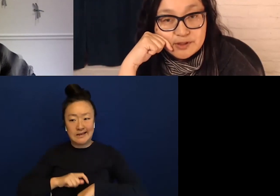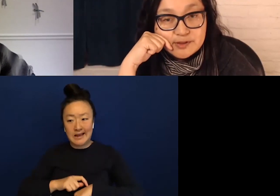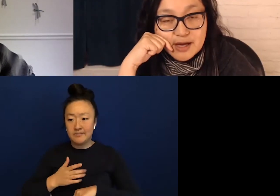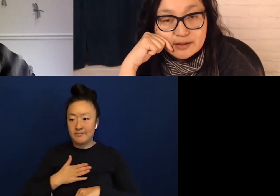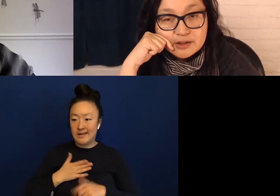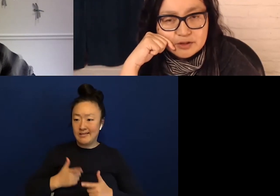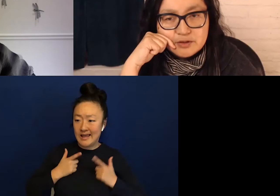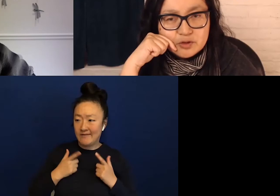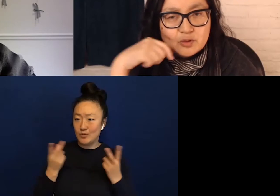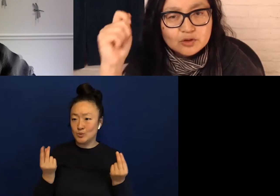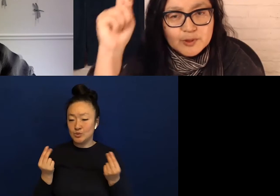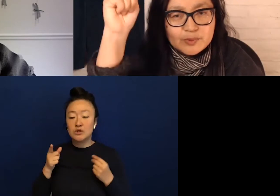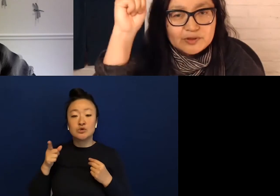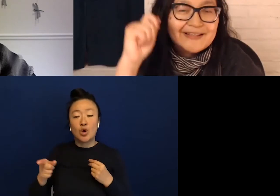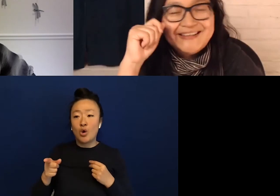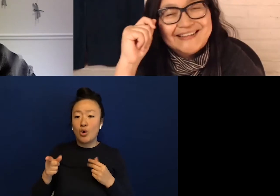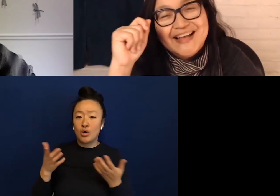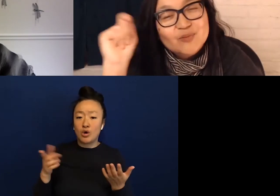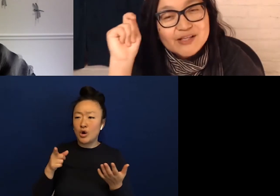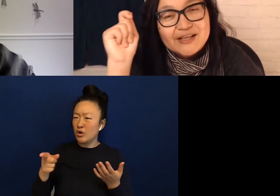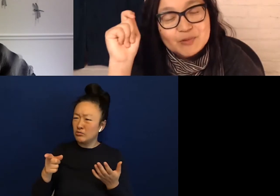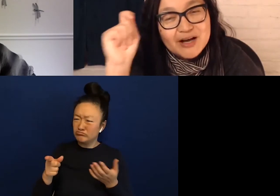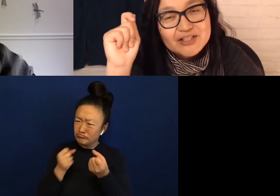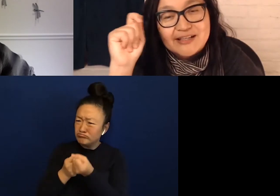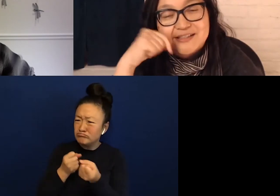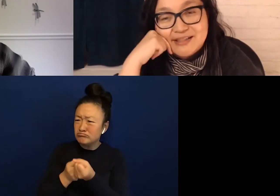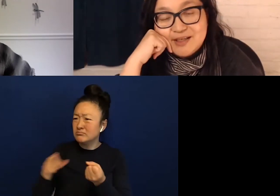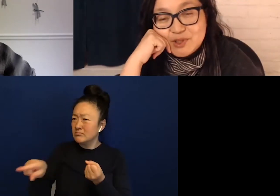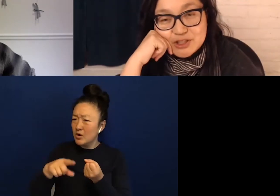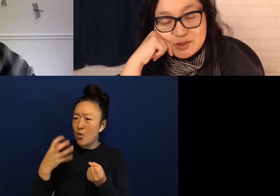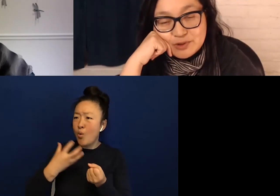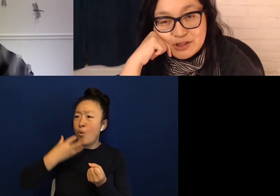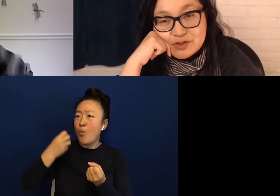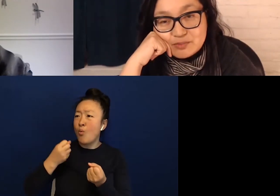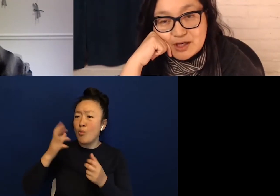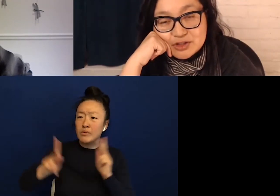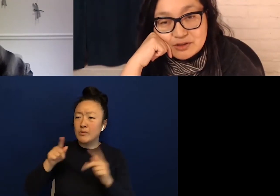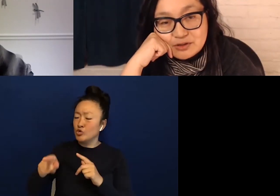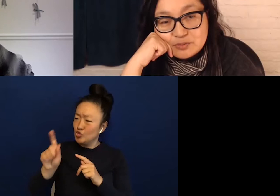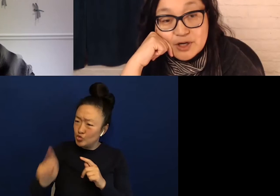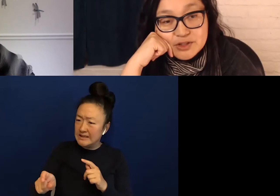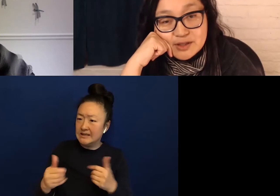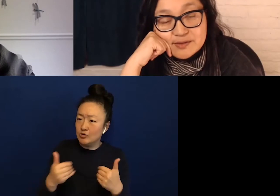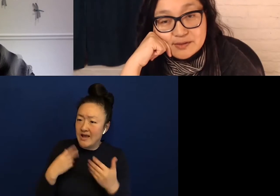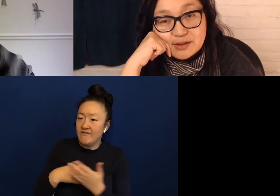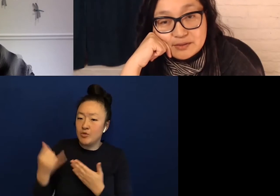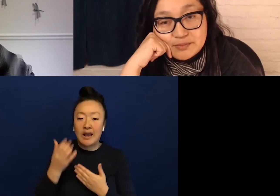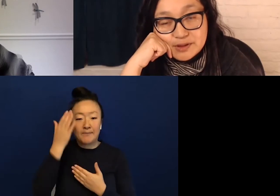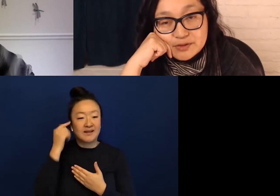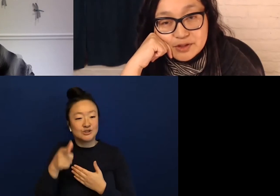conviction was that, old people, you must have a project, because she believed so much in her own